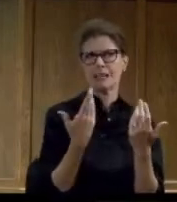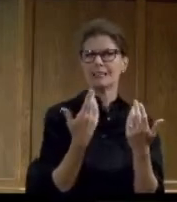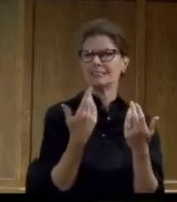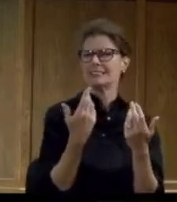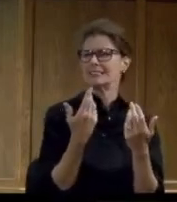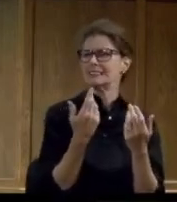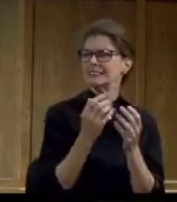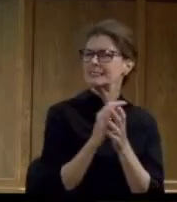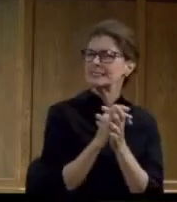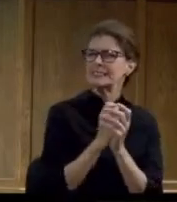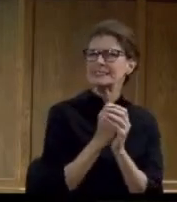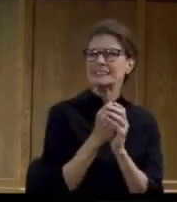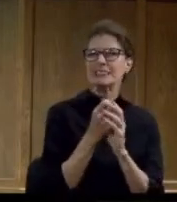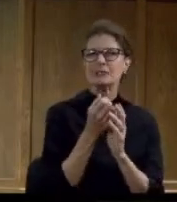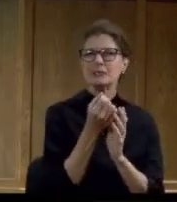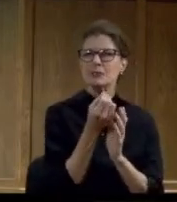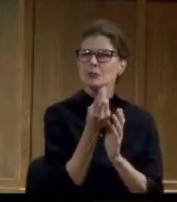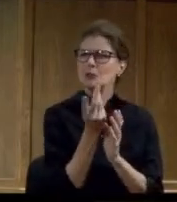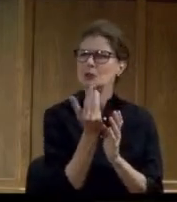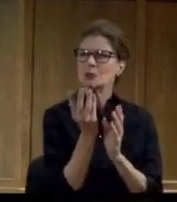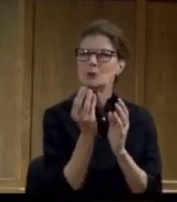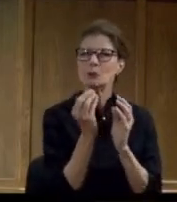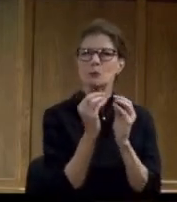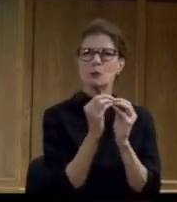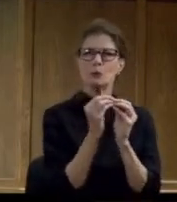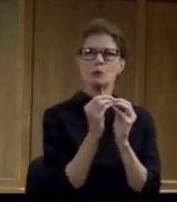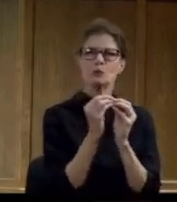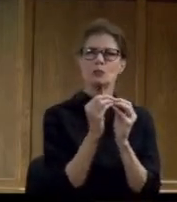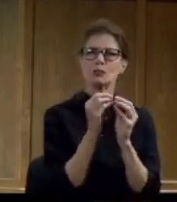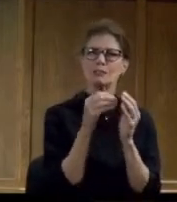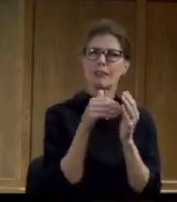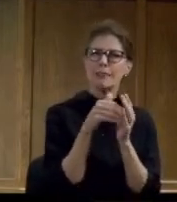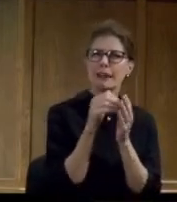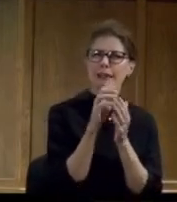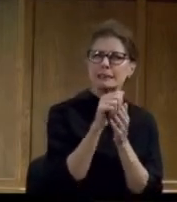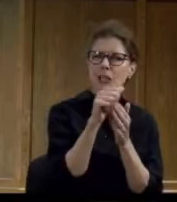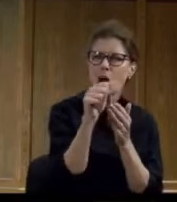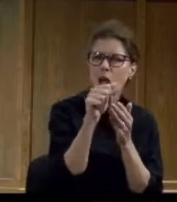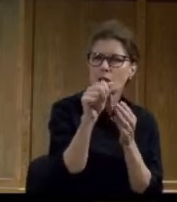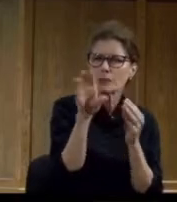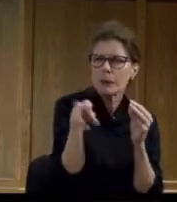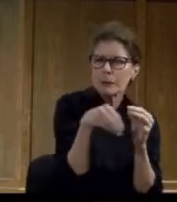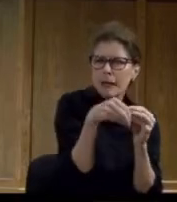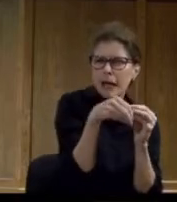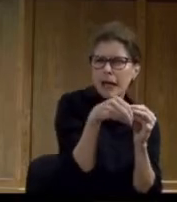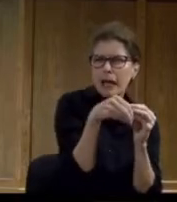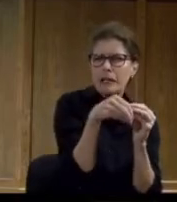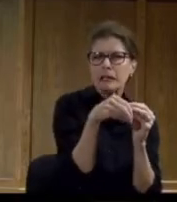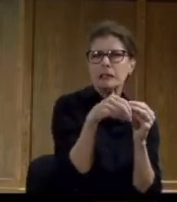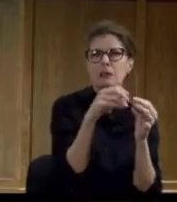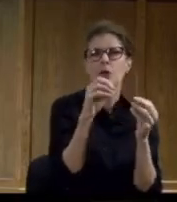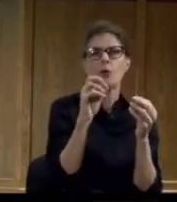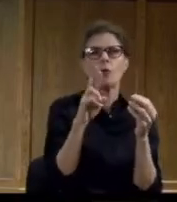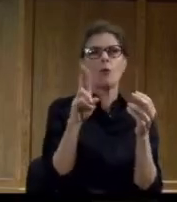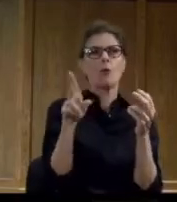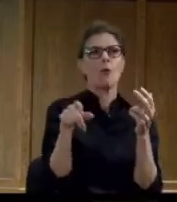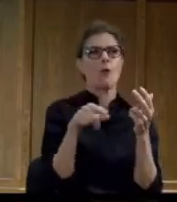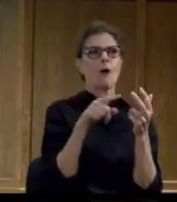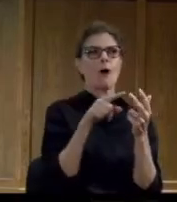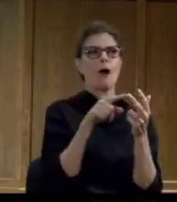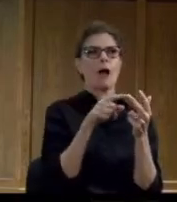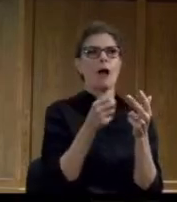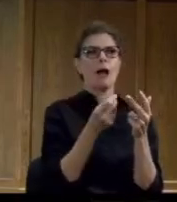more $1,000 tacked on to my salary, or if I just had a few